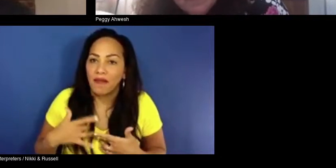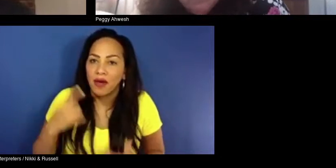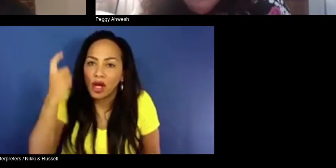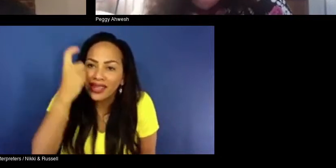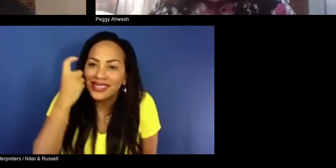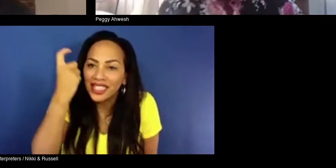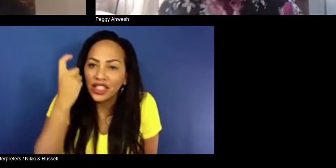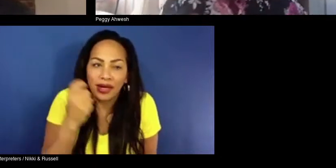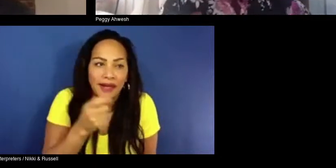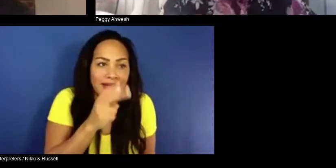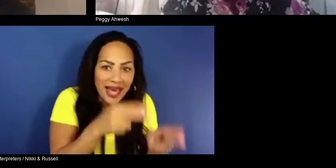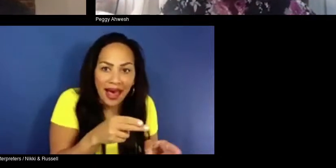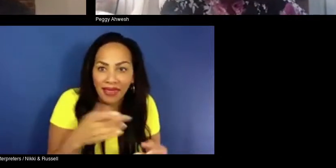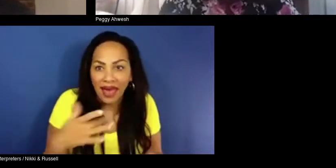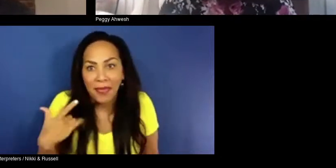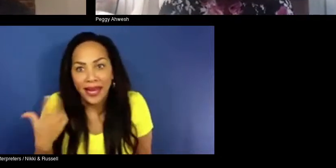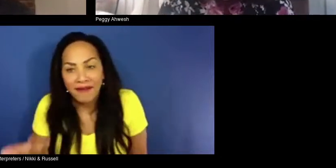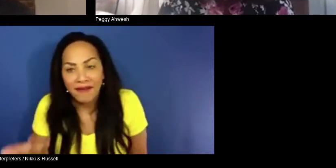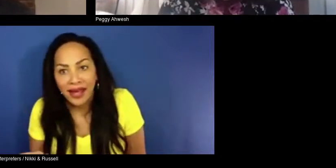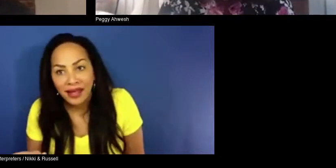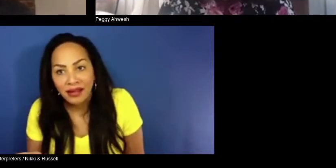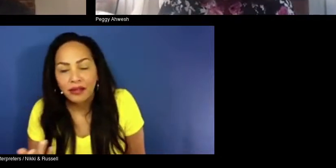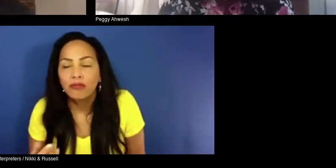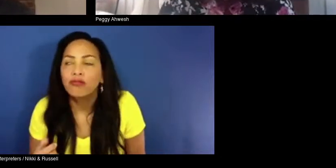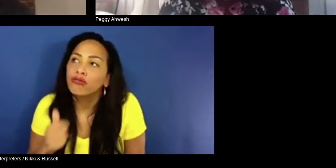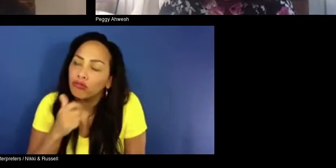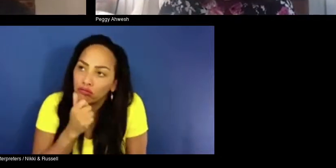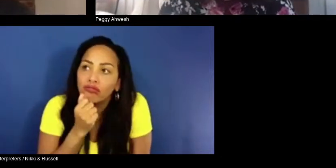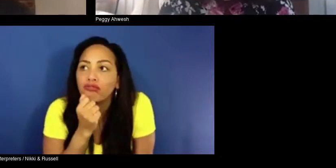Yeah. I mean, I think it's also somehow the